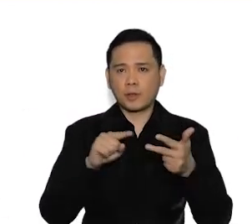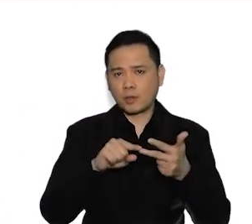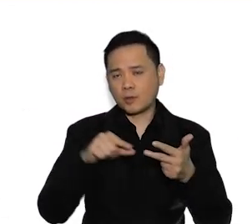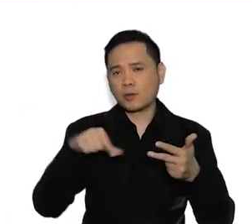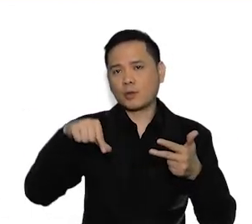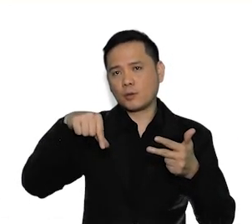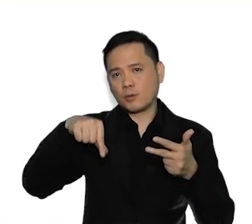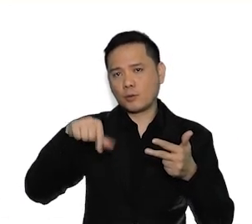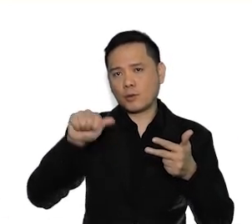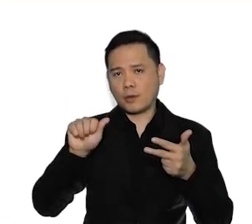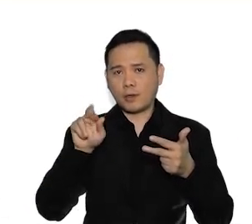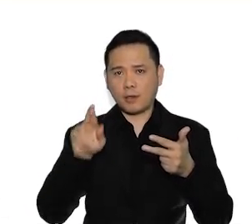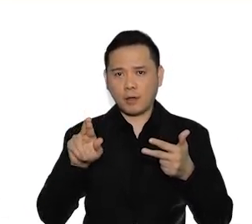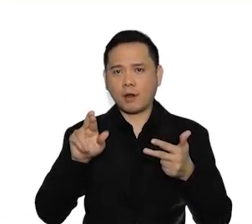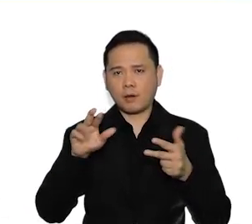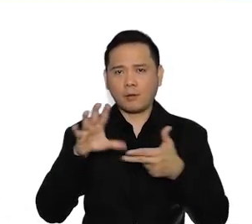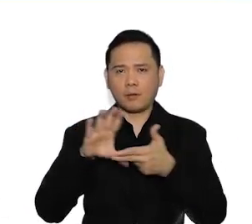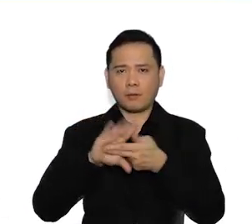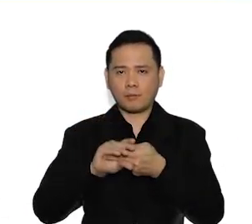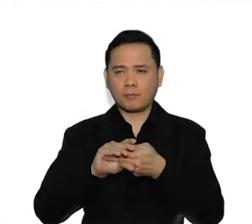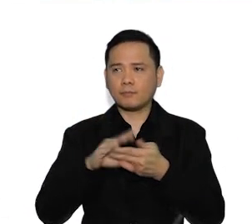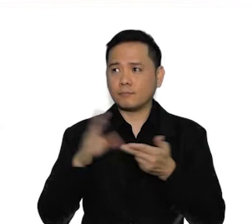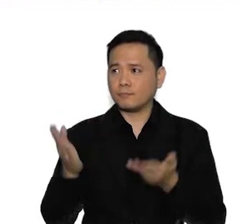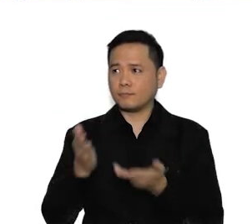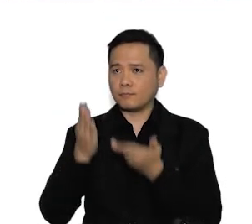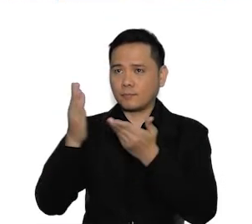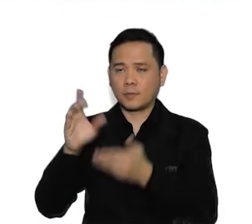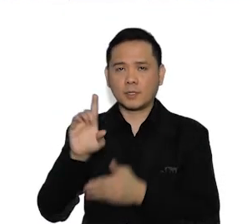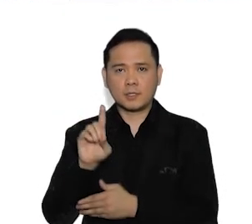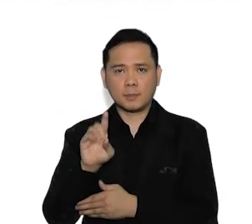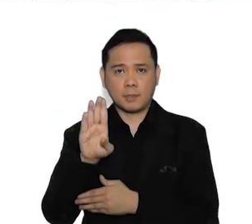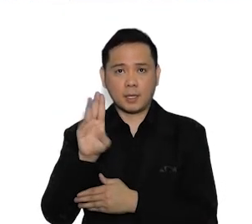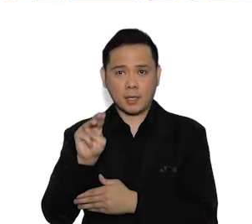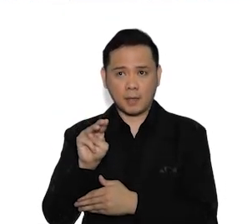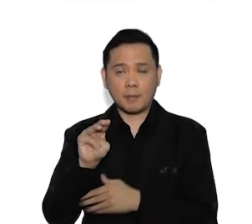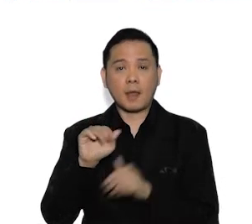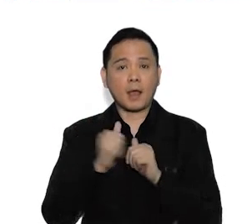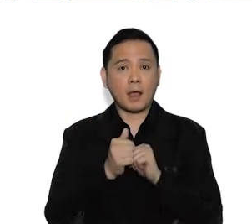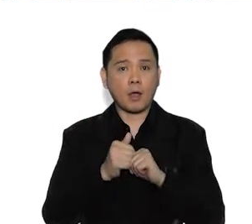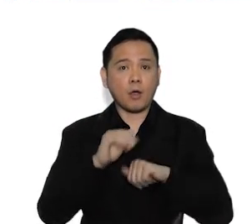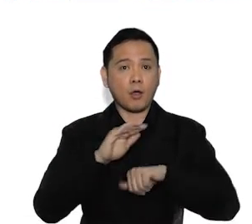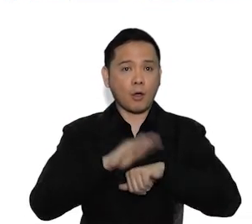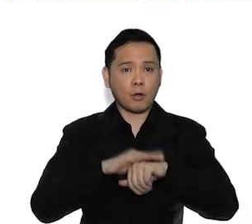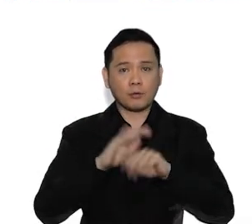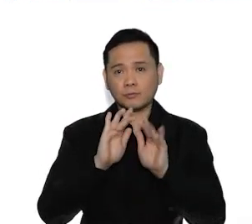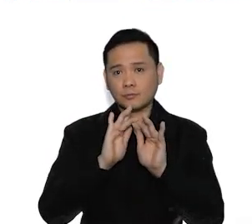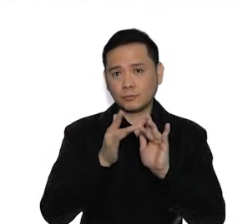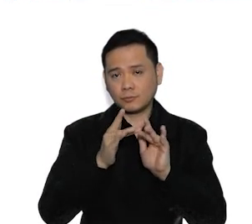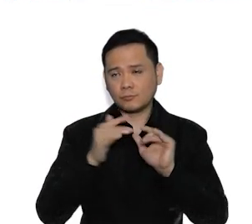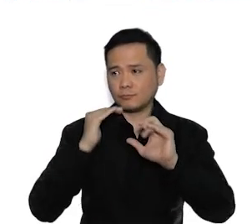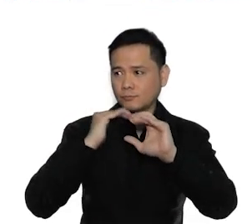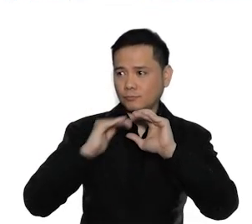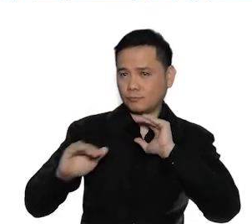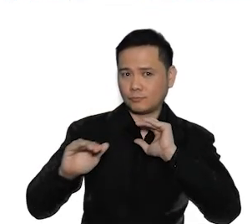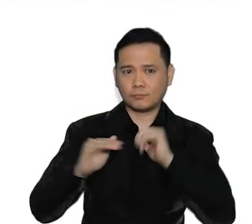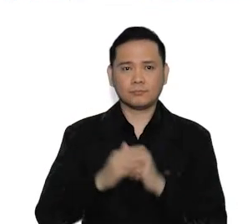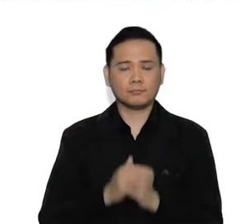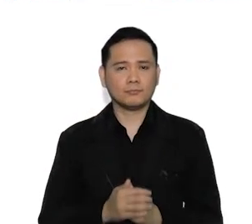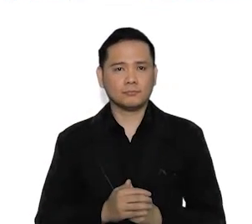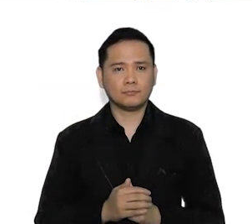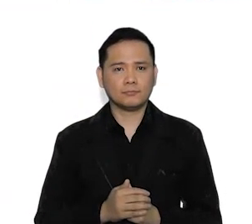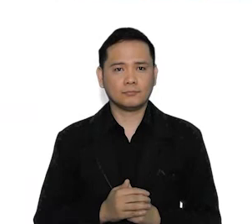now be submitted along with the approval form of the CCET QAR form to the DBM and to its